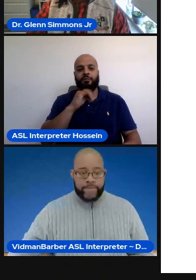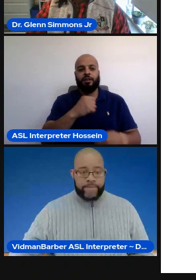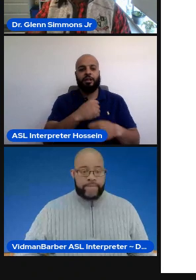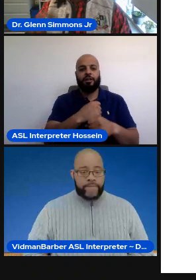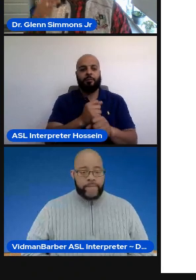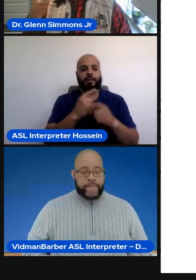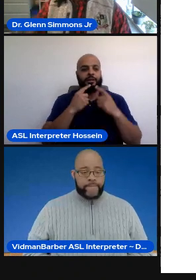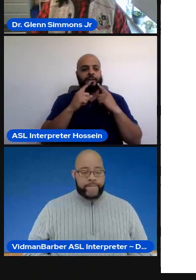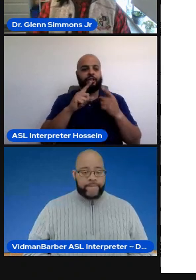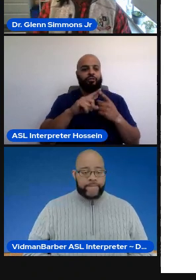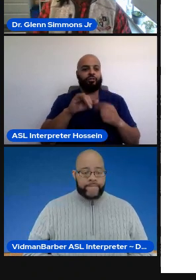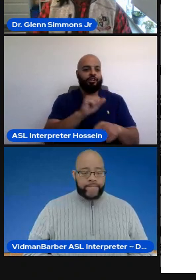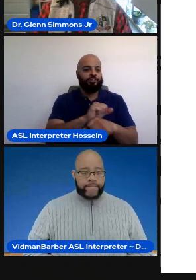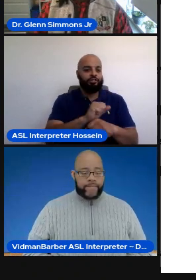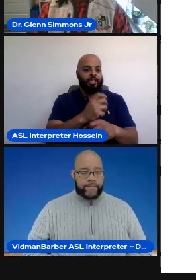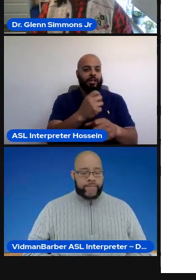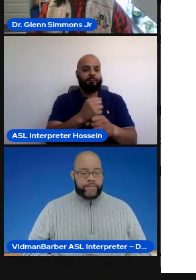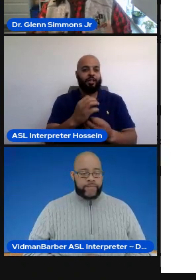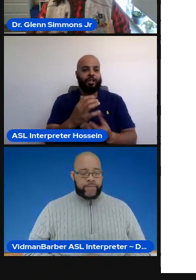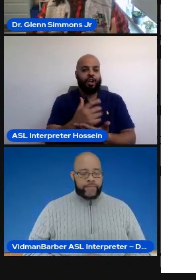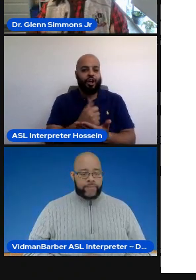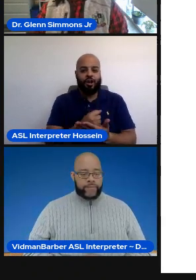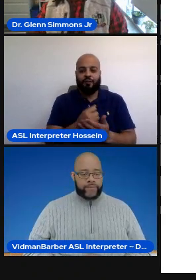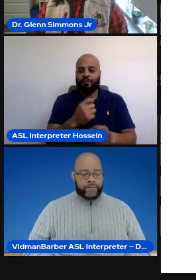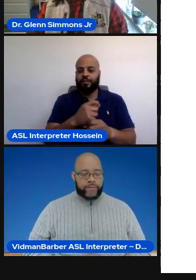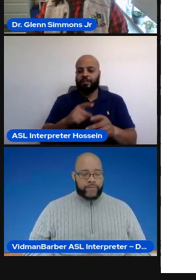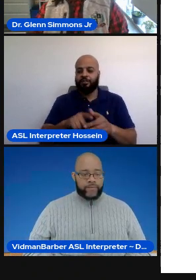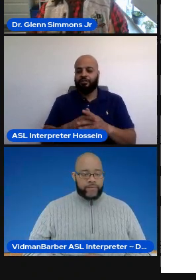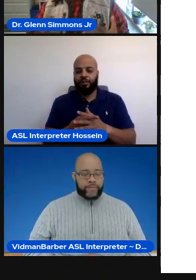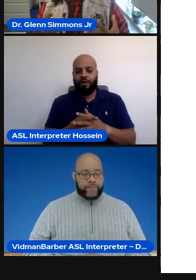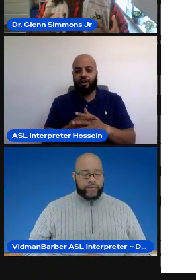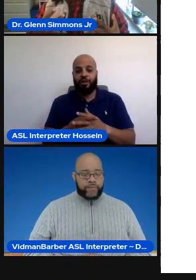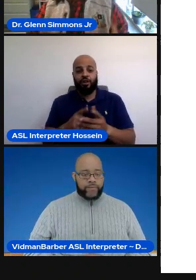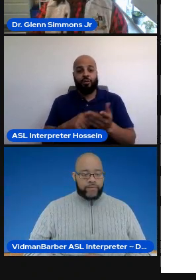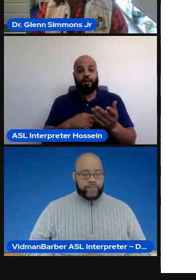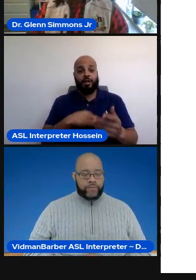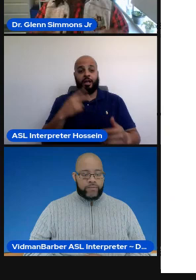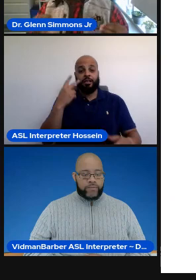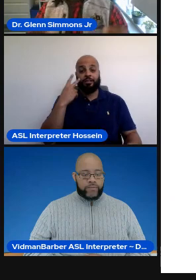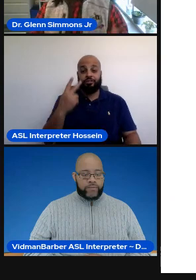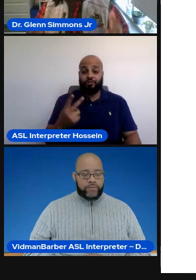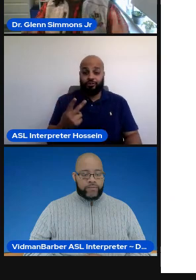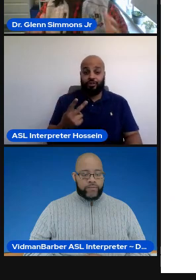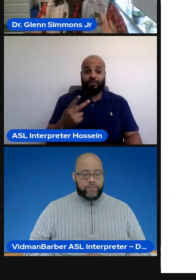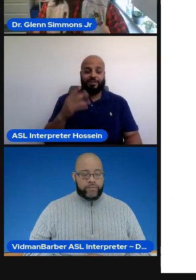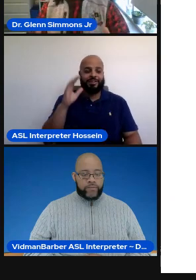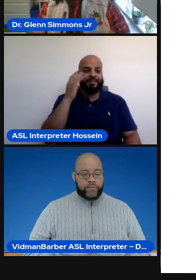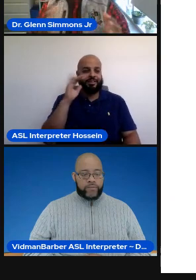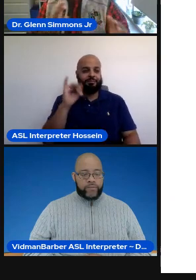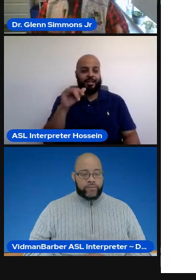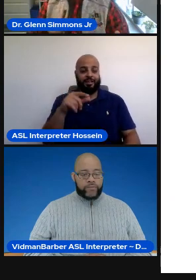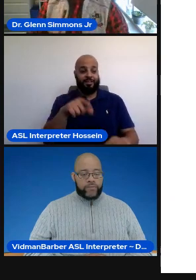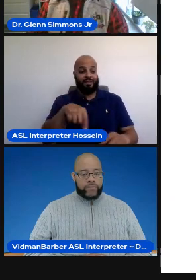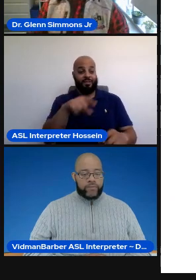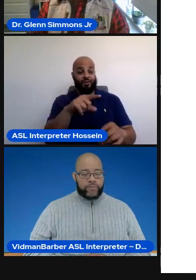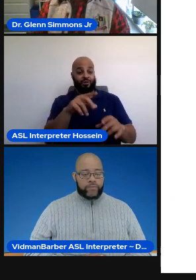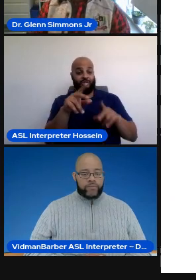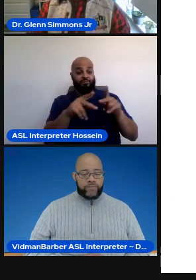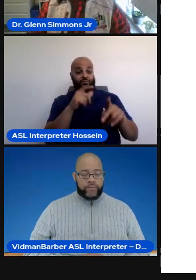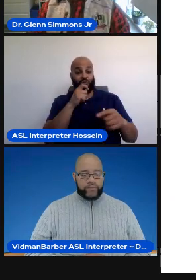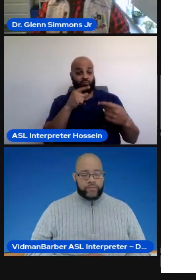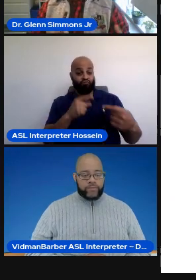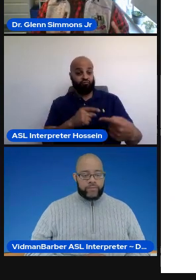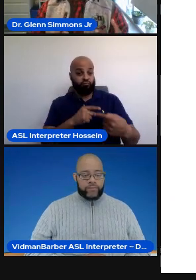that offer, getting that startup. And what I saw was that it seemed like we had those individuals that I saw